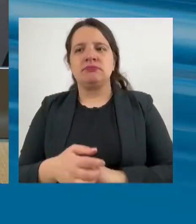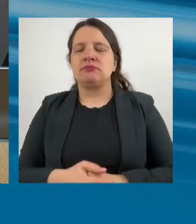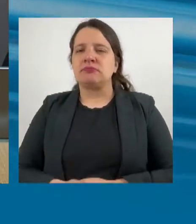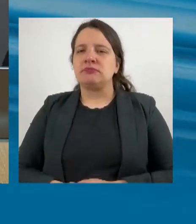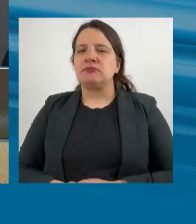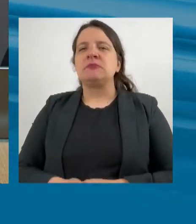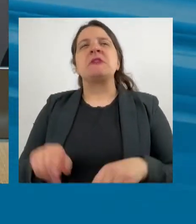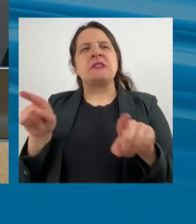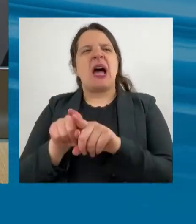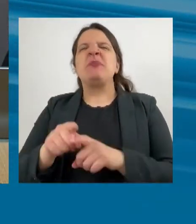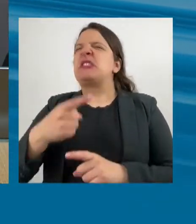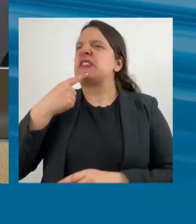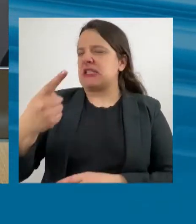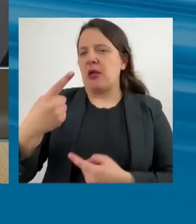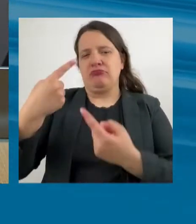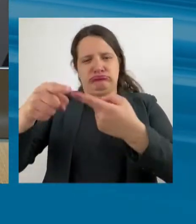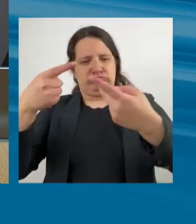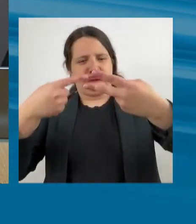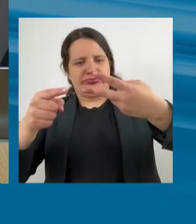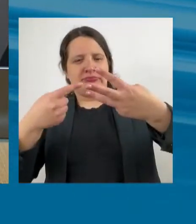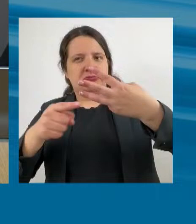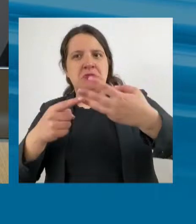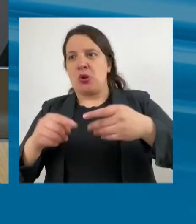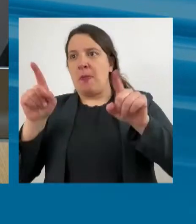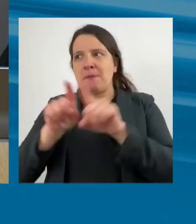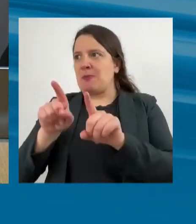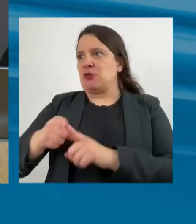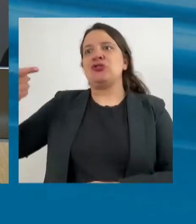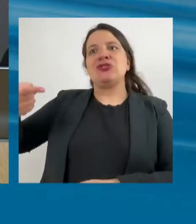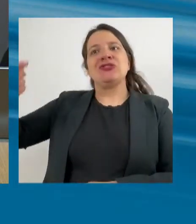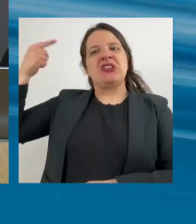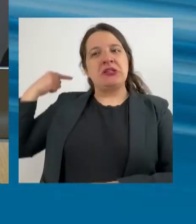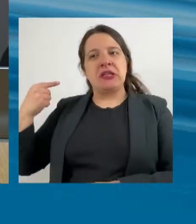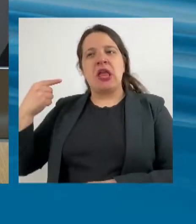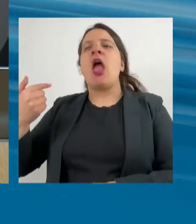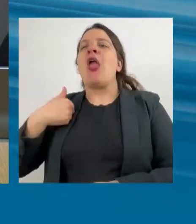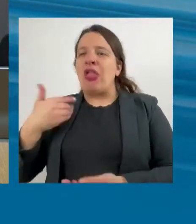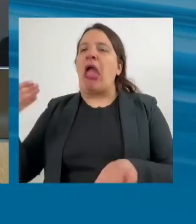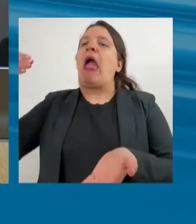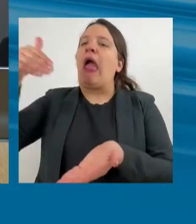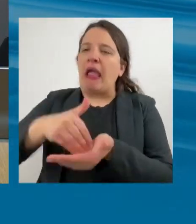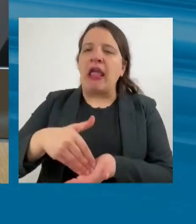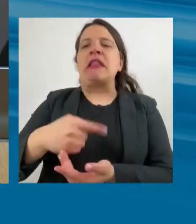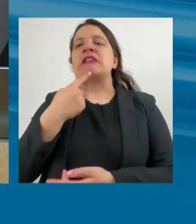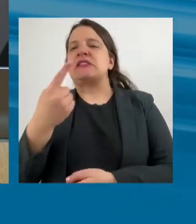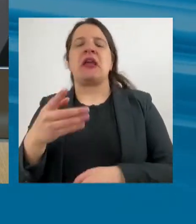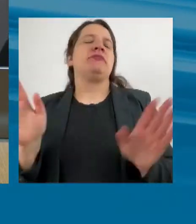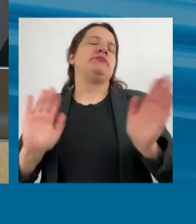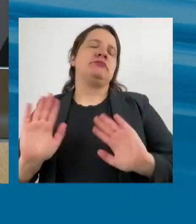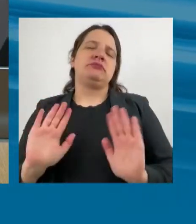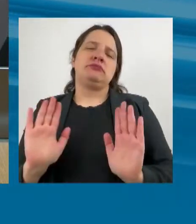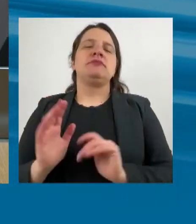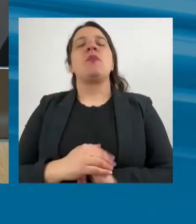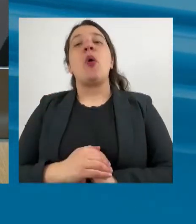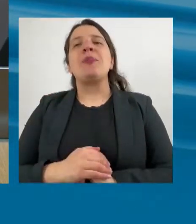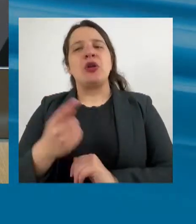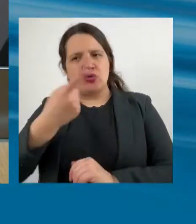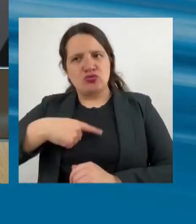them. But I do know that if we're going to address inequality, that we have a